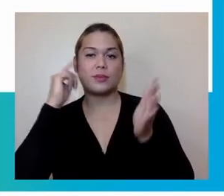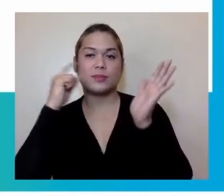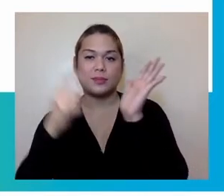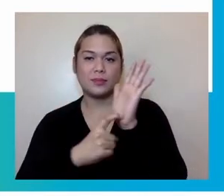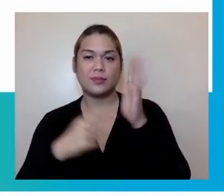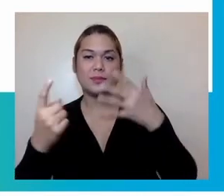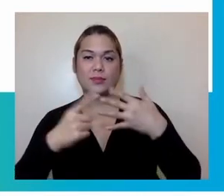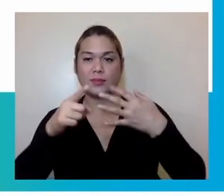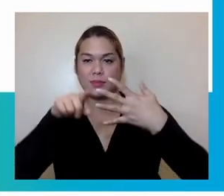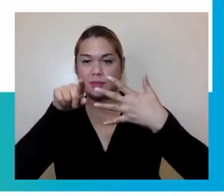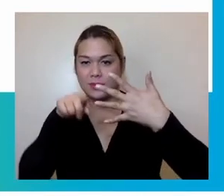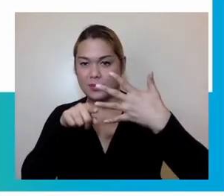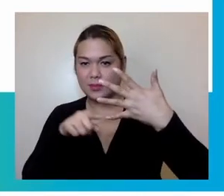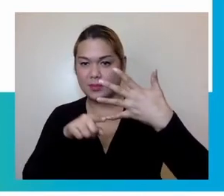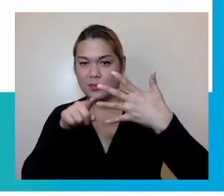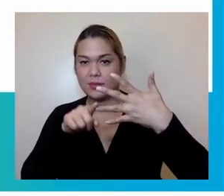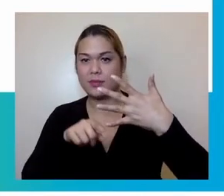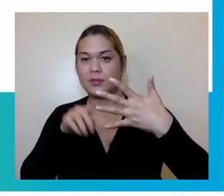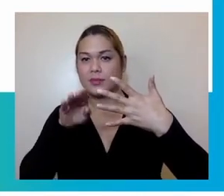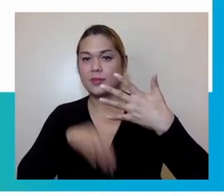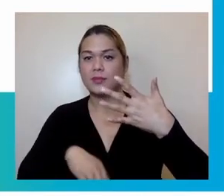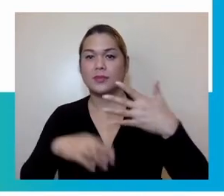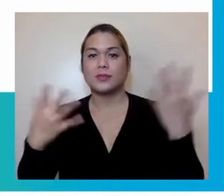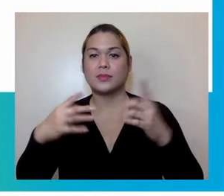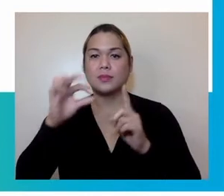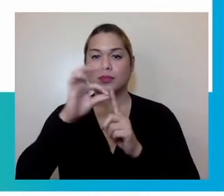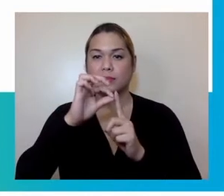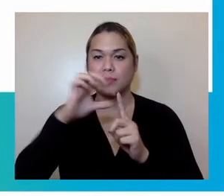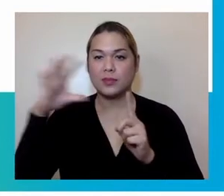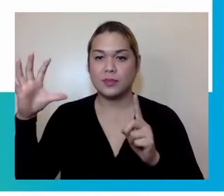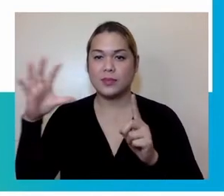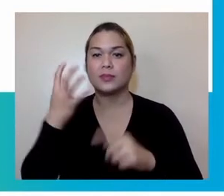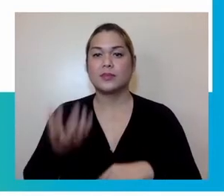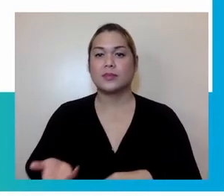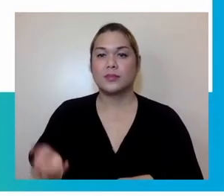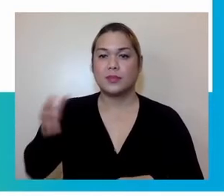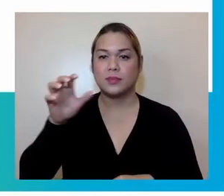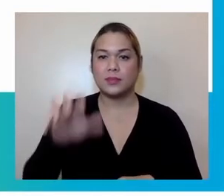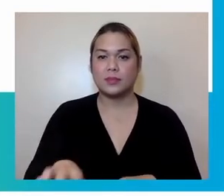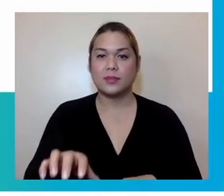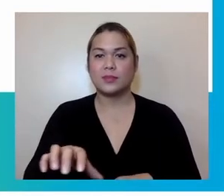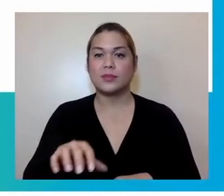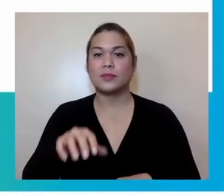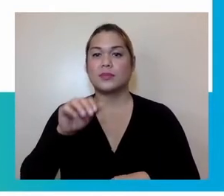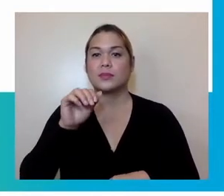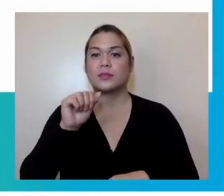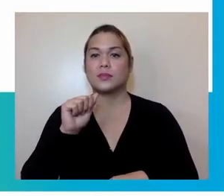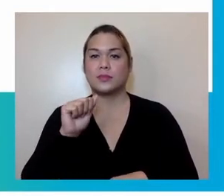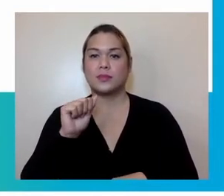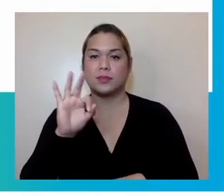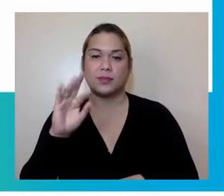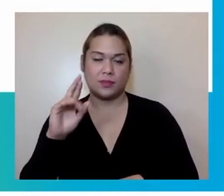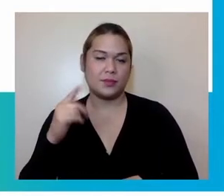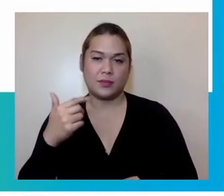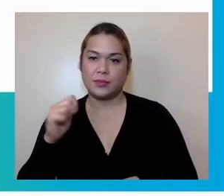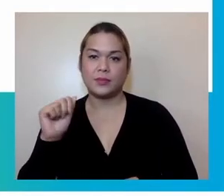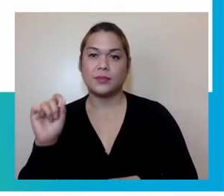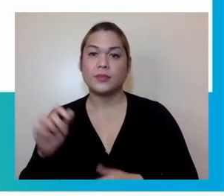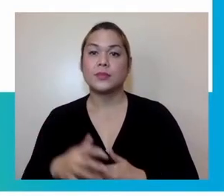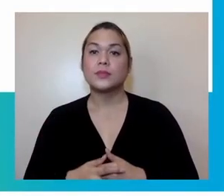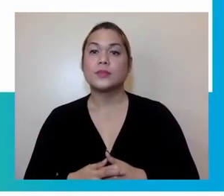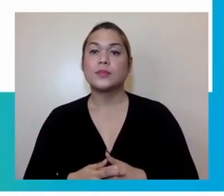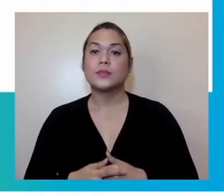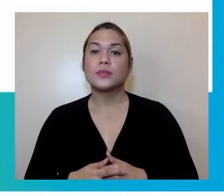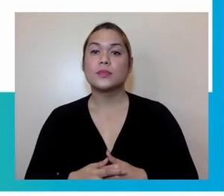and Afghanistan. Gender parity in terms of economic participation and opportunity is also below global average